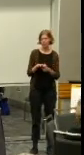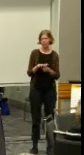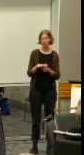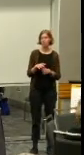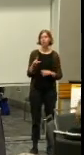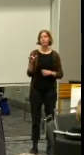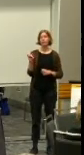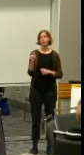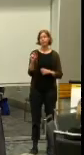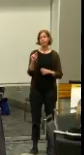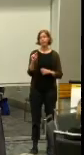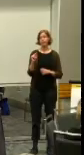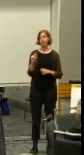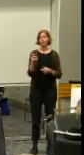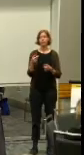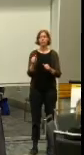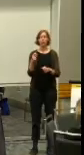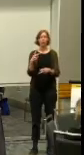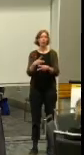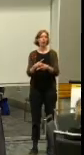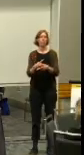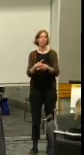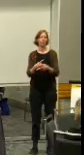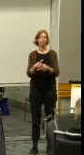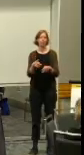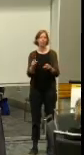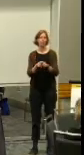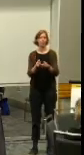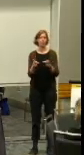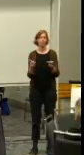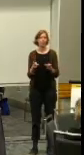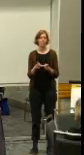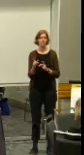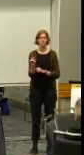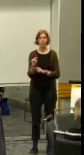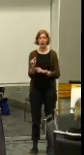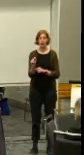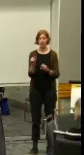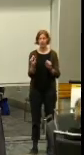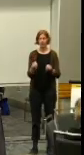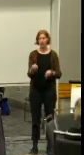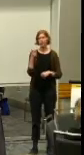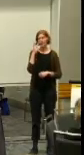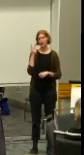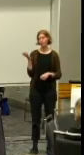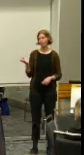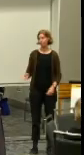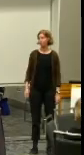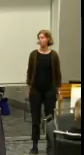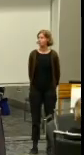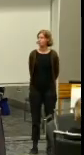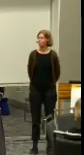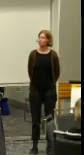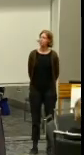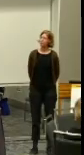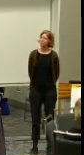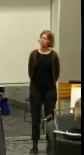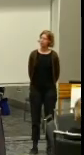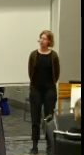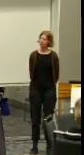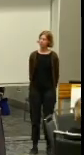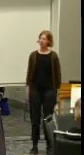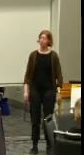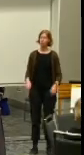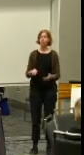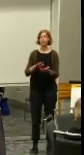keep it in the general area that they were, so that's why the bathrooms are located where they are. And then the